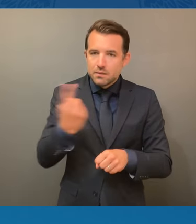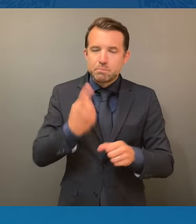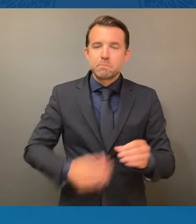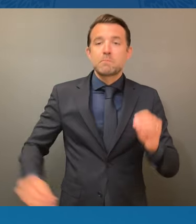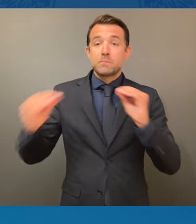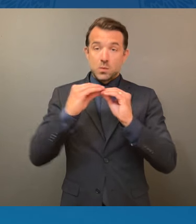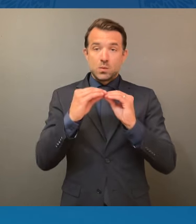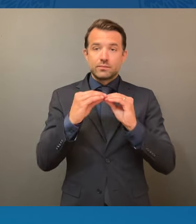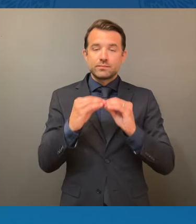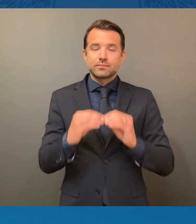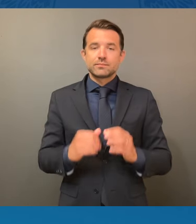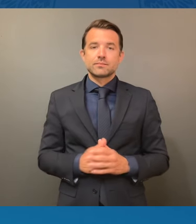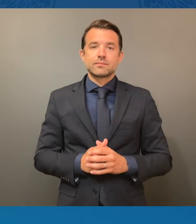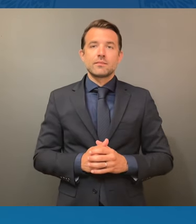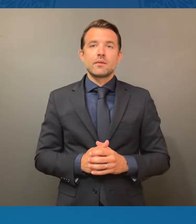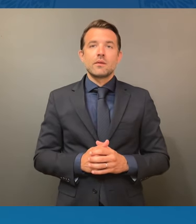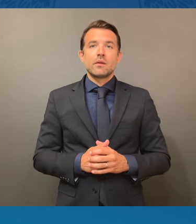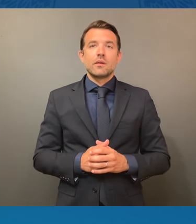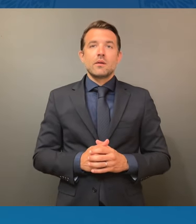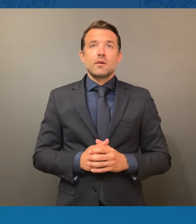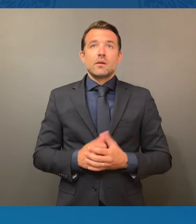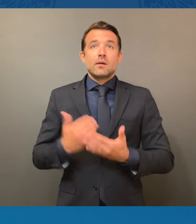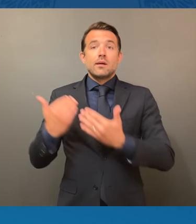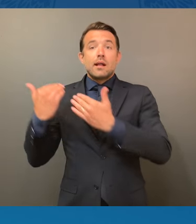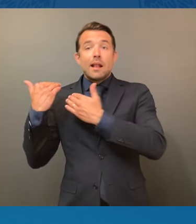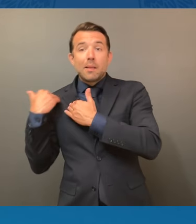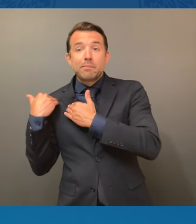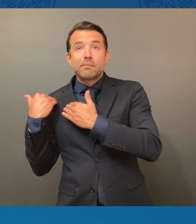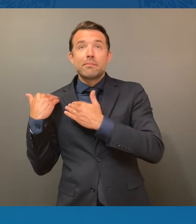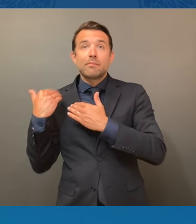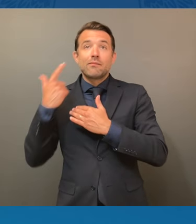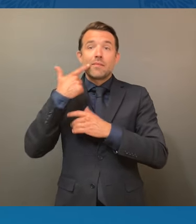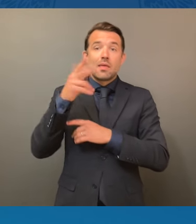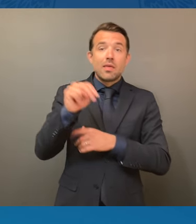that protects gun manufacturers.